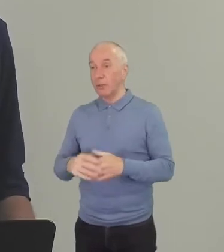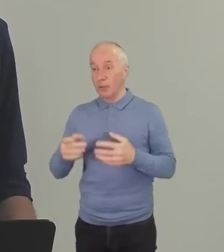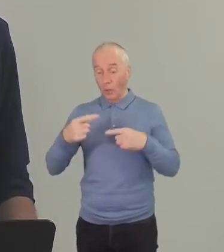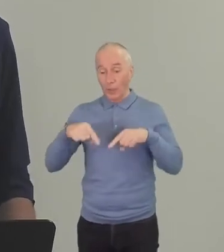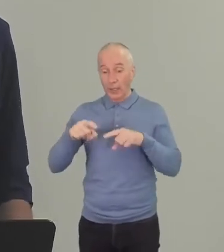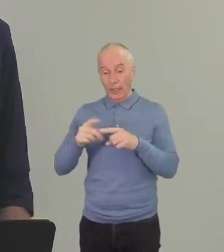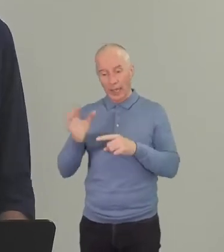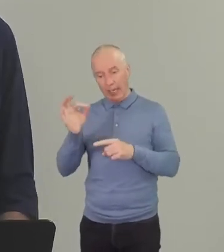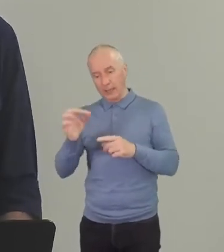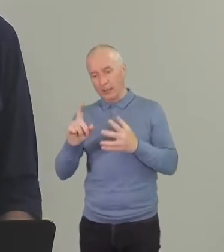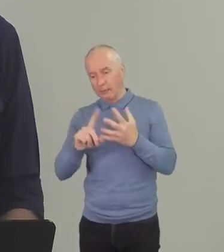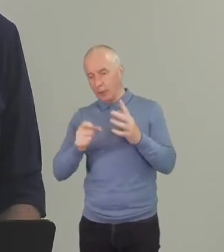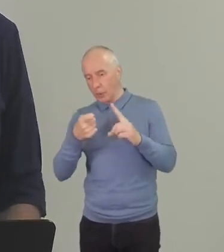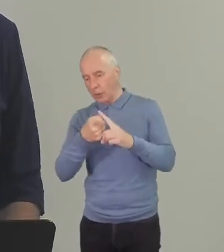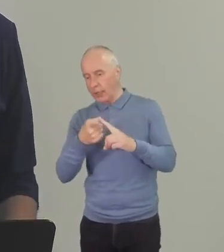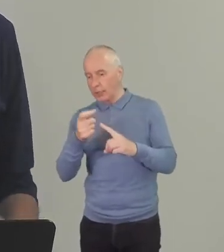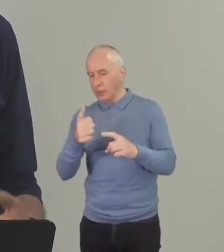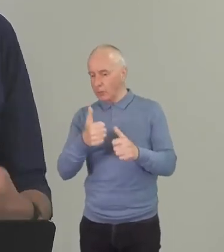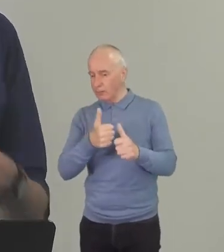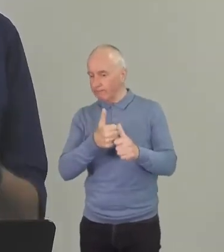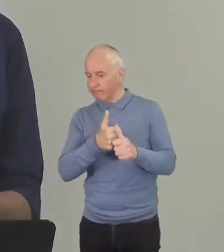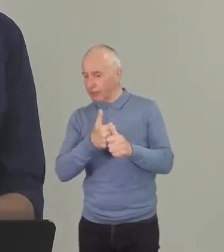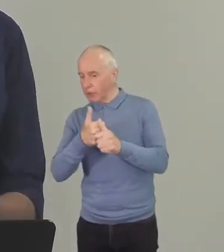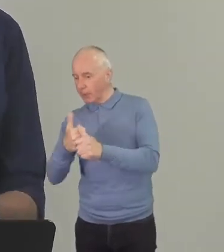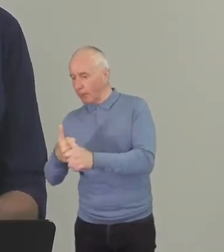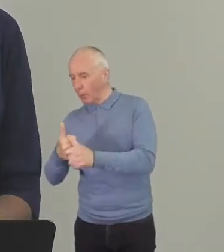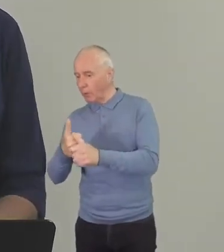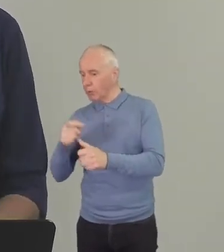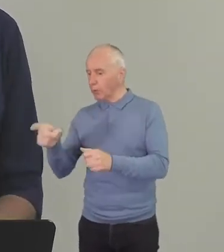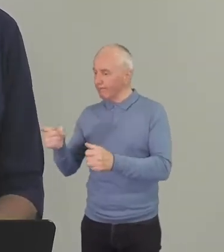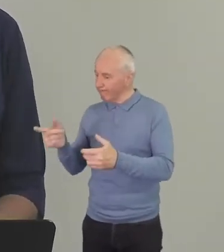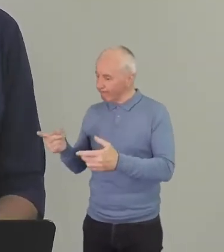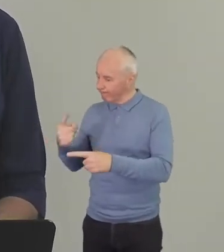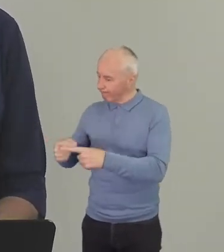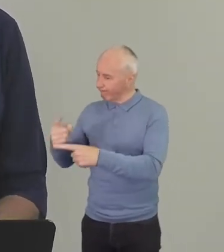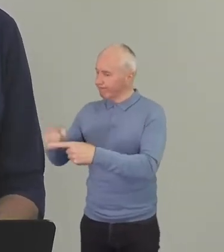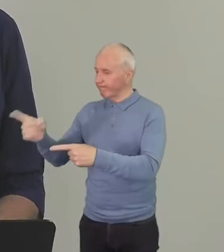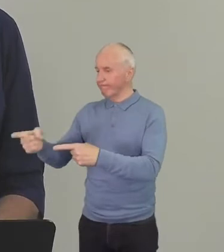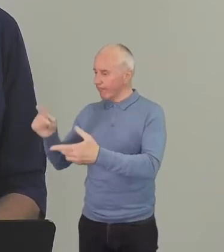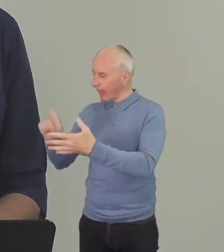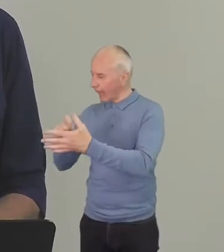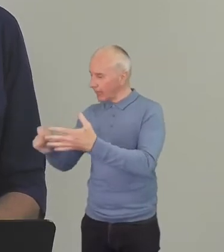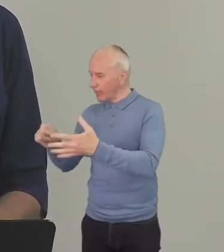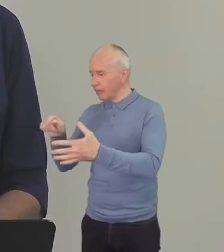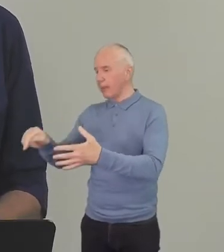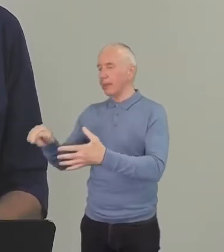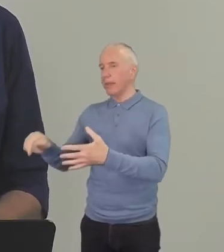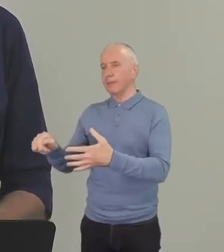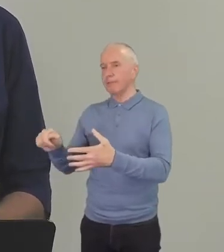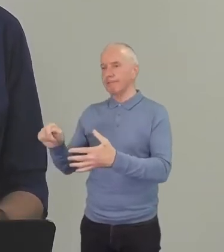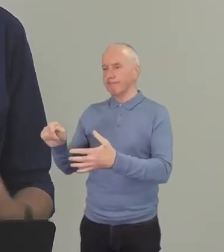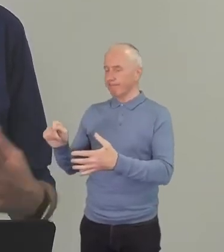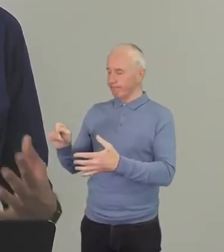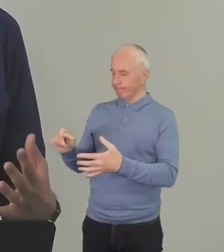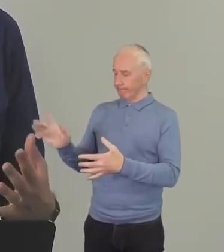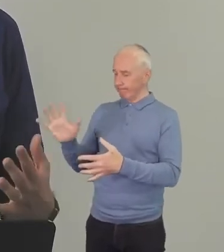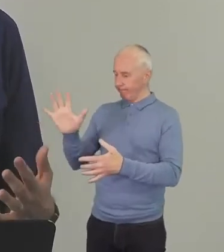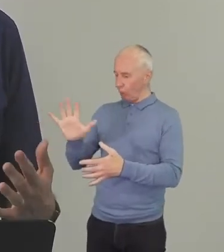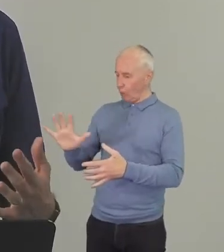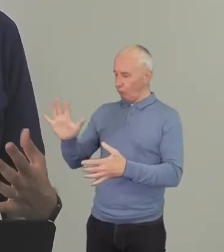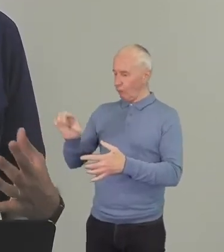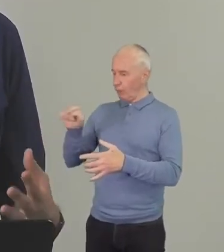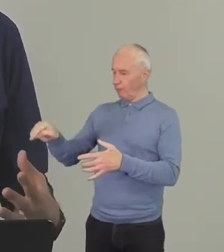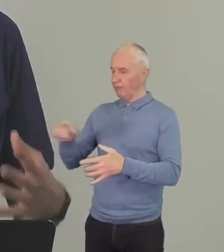that the UK would support moves to hasten elections within that country, recognising that we do believe the